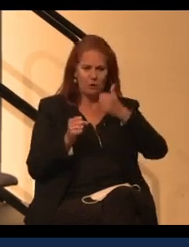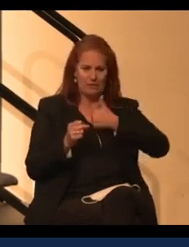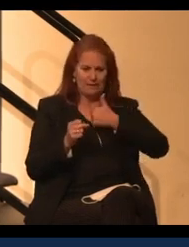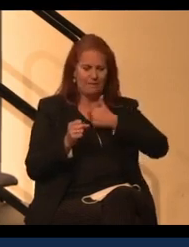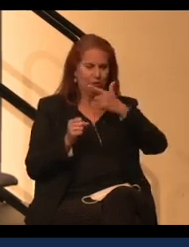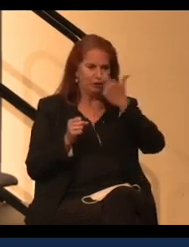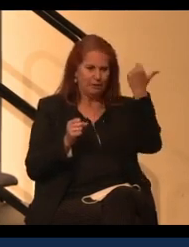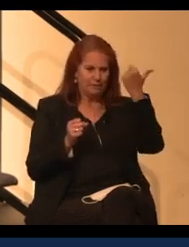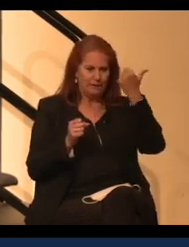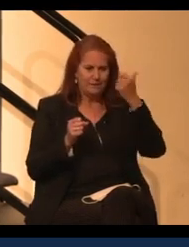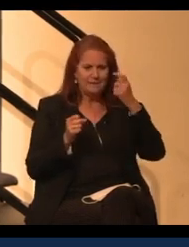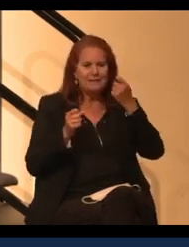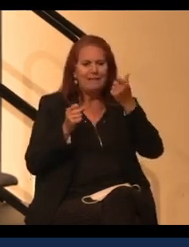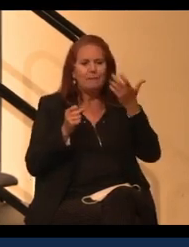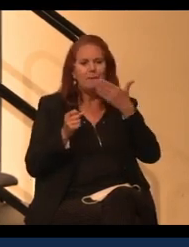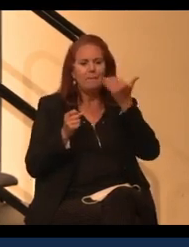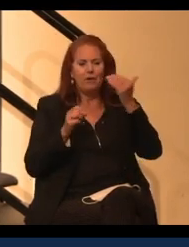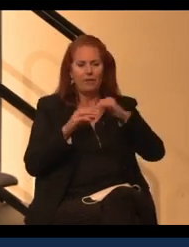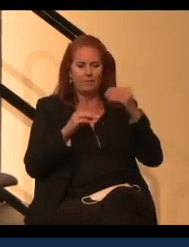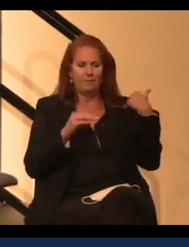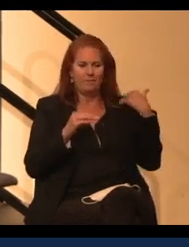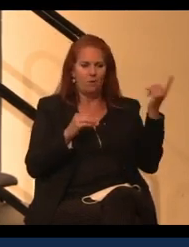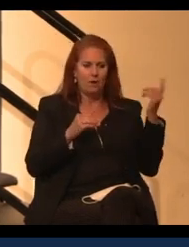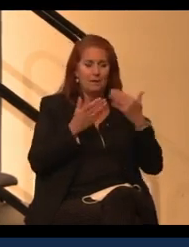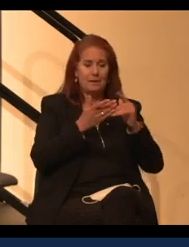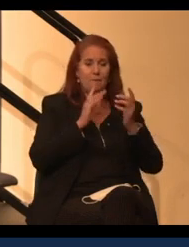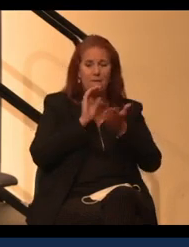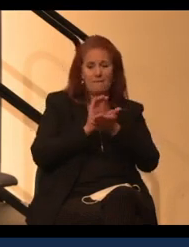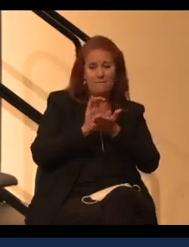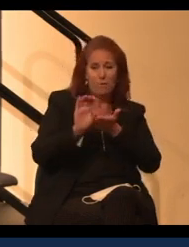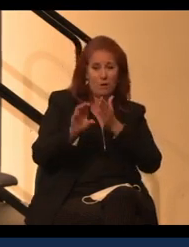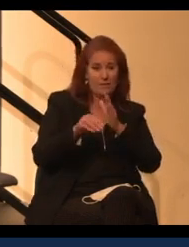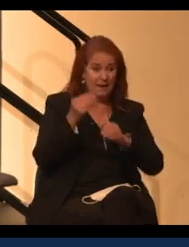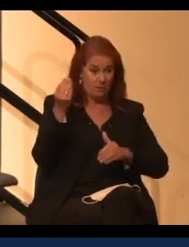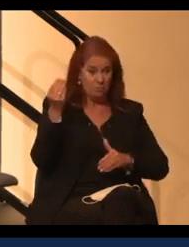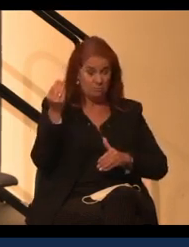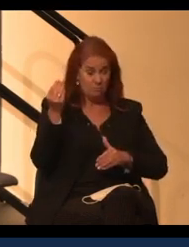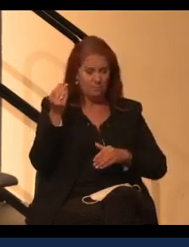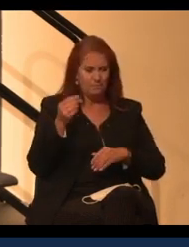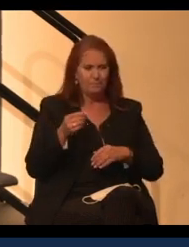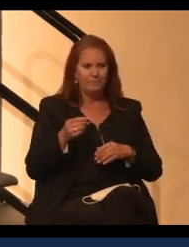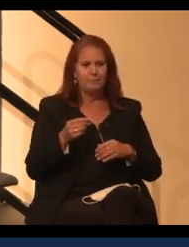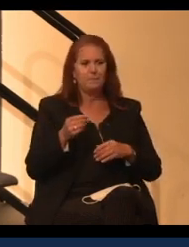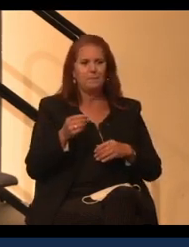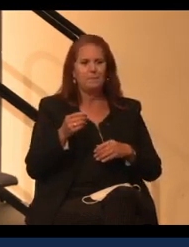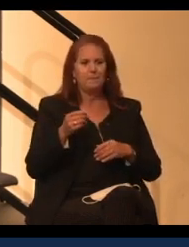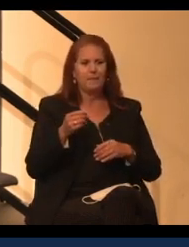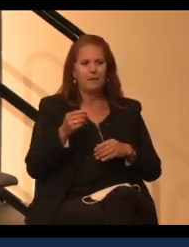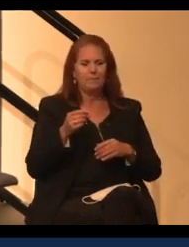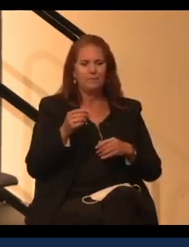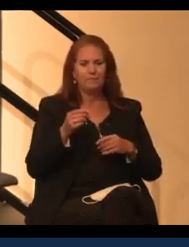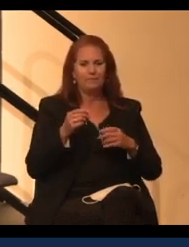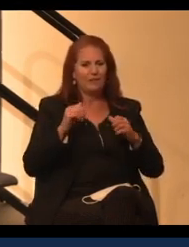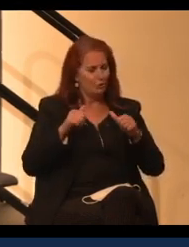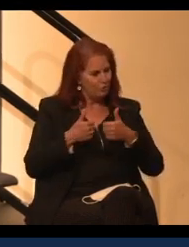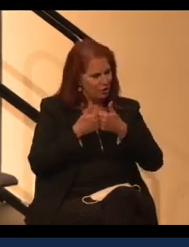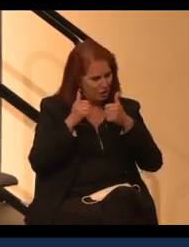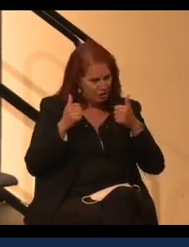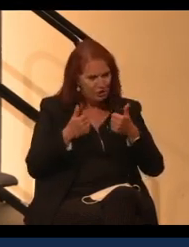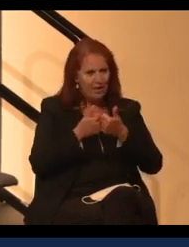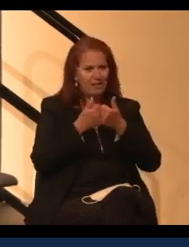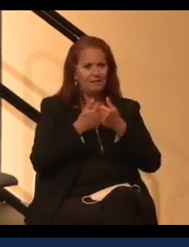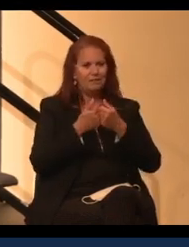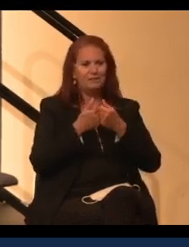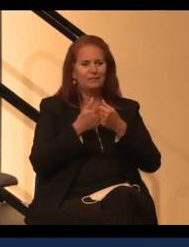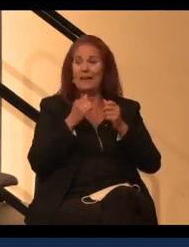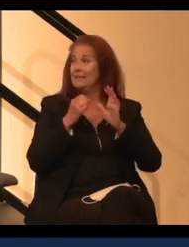just because it's a little better. Some are forced out, right? There is a lack of safety. There are challenges such as